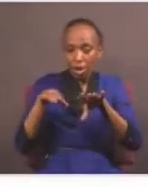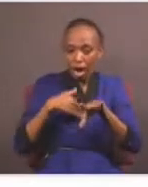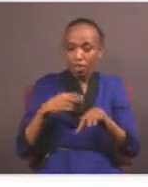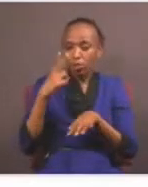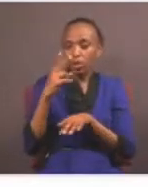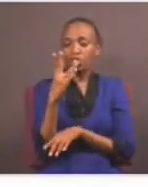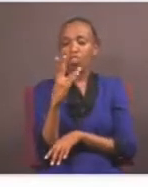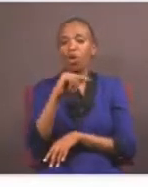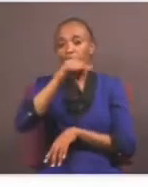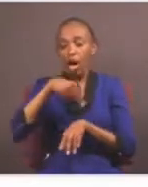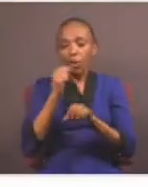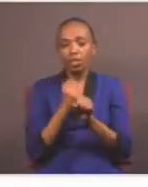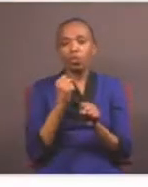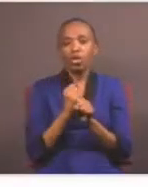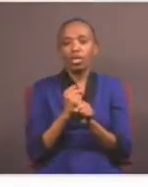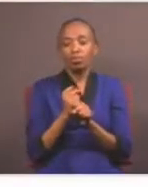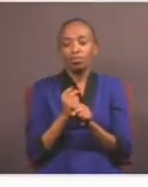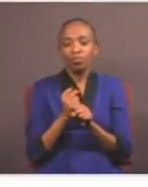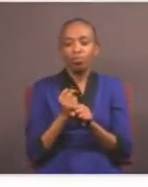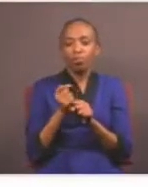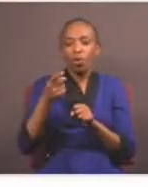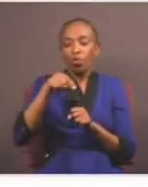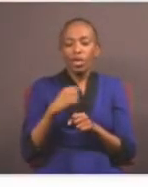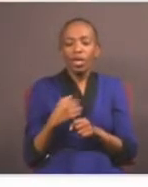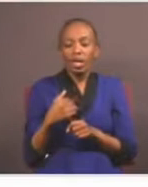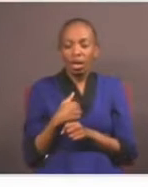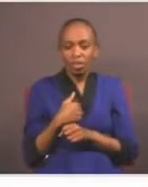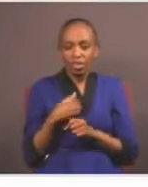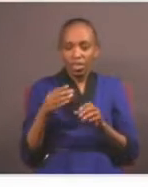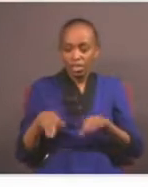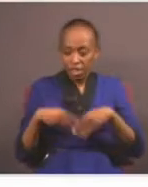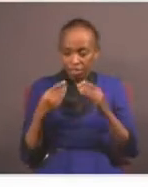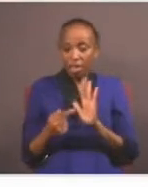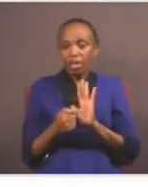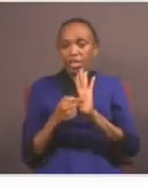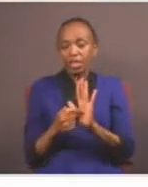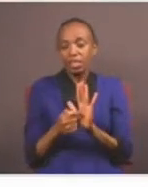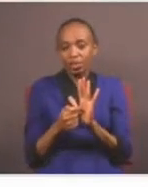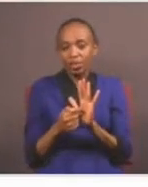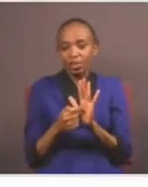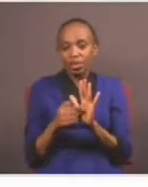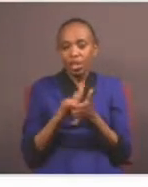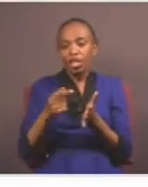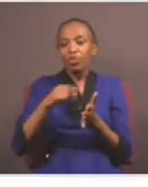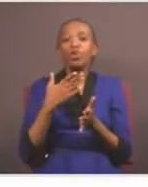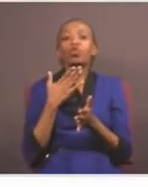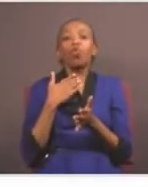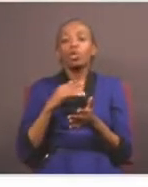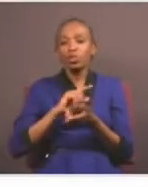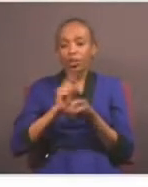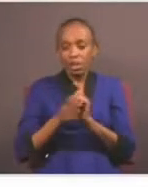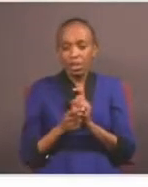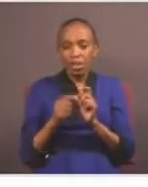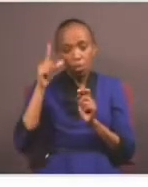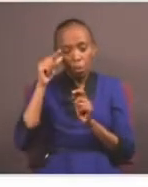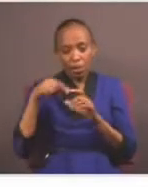24-hour operating system. We had given an indication that we want to turn Mombasa into a